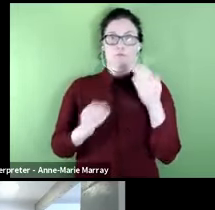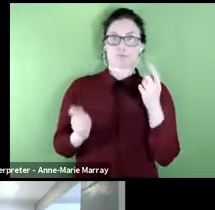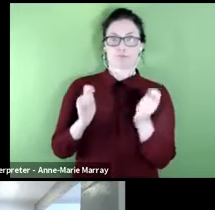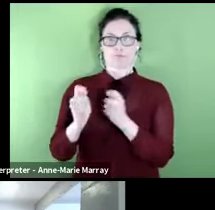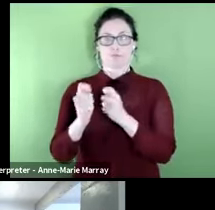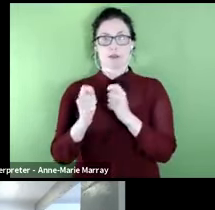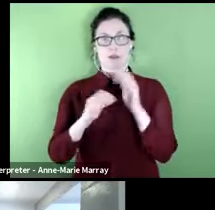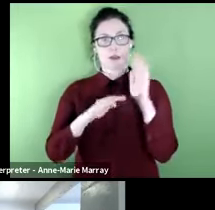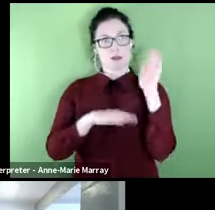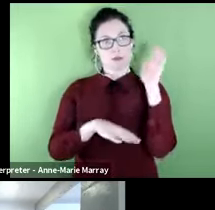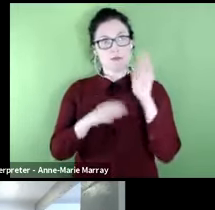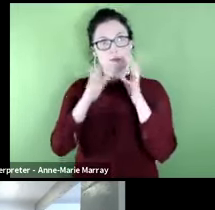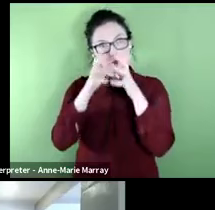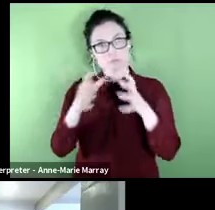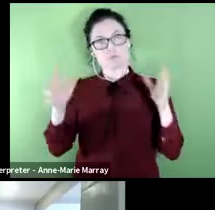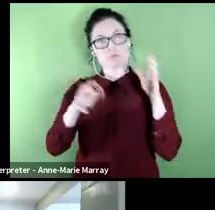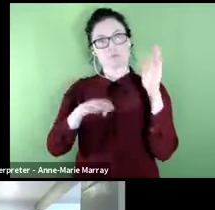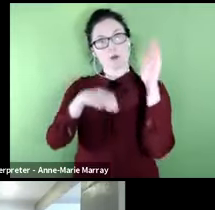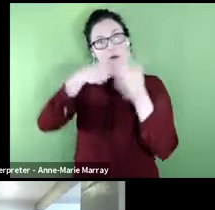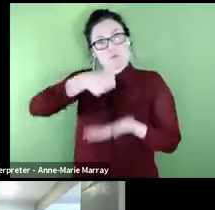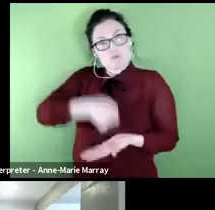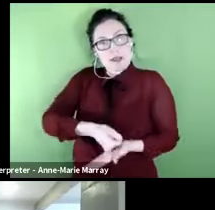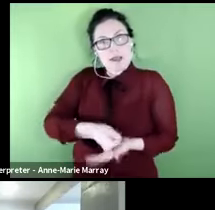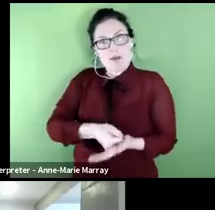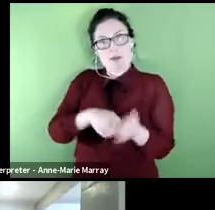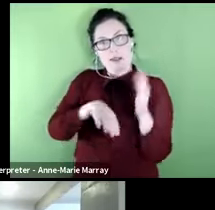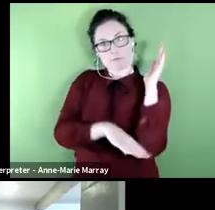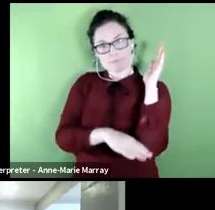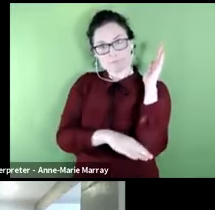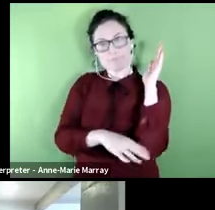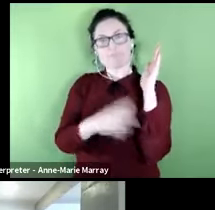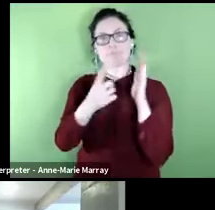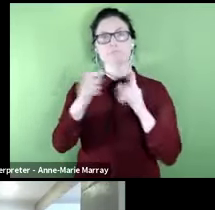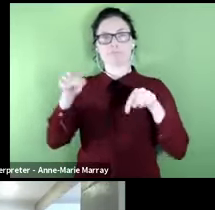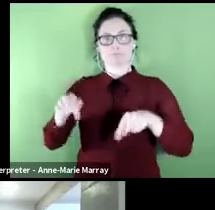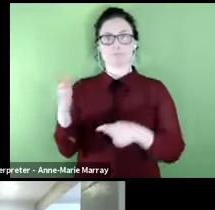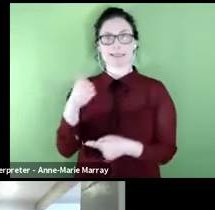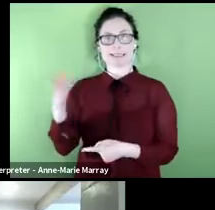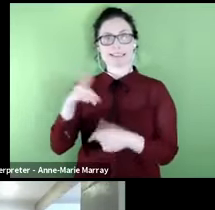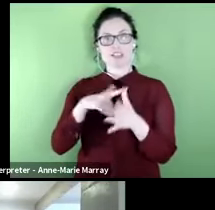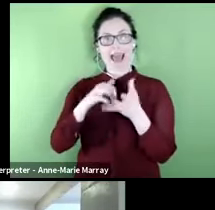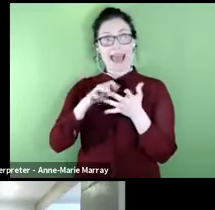in East Asia. So Kwang-Yeong, on to you, thank you.